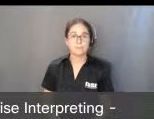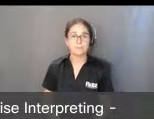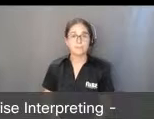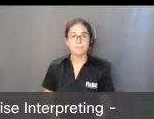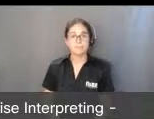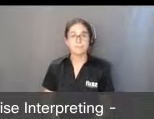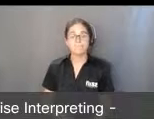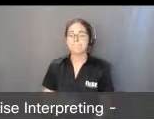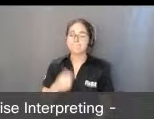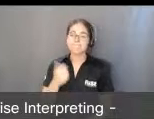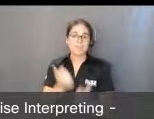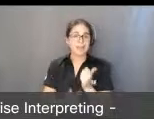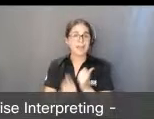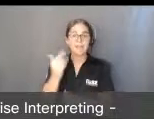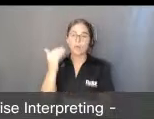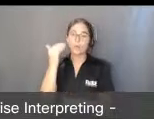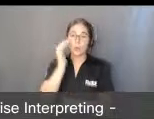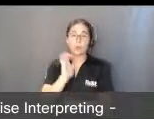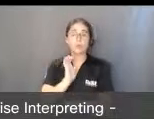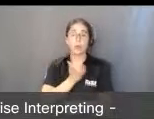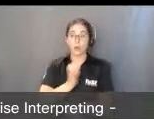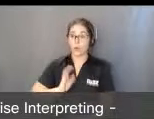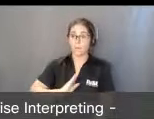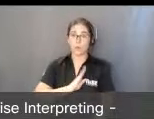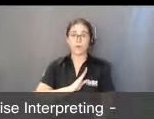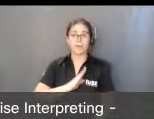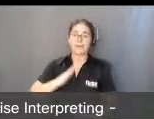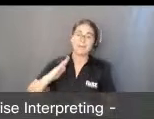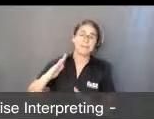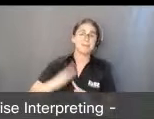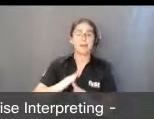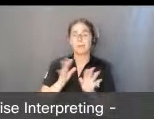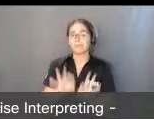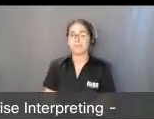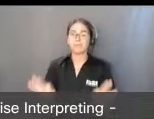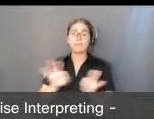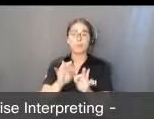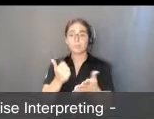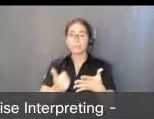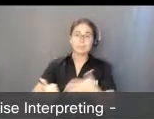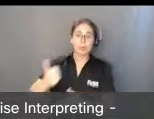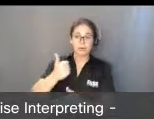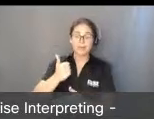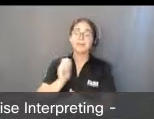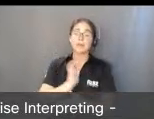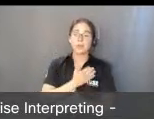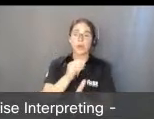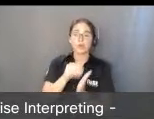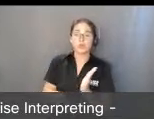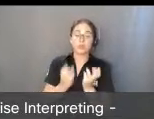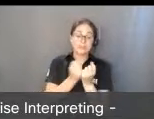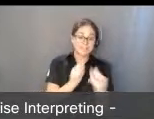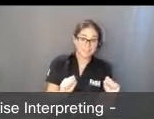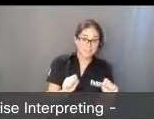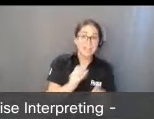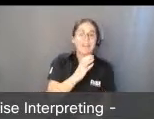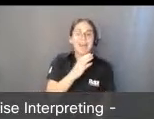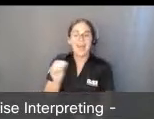that the board's top priority is the safety of our students and, for that matter, our